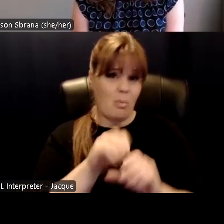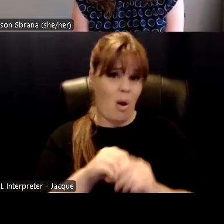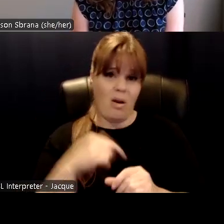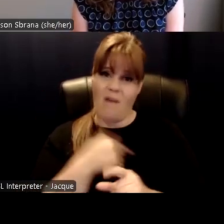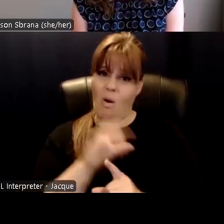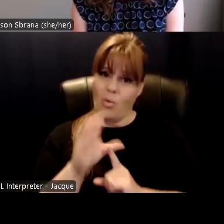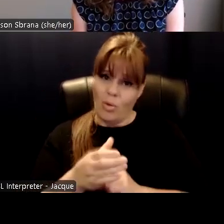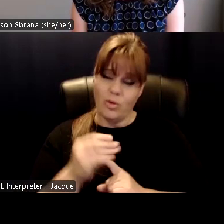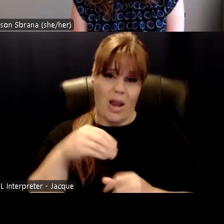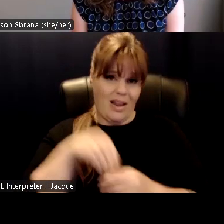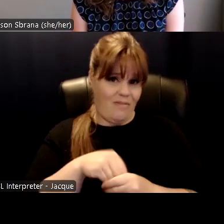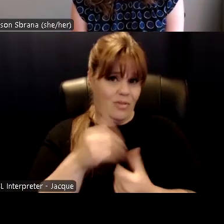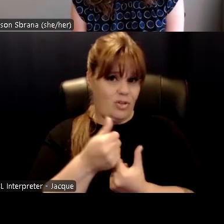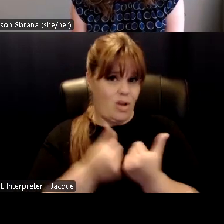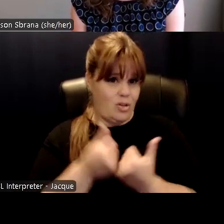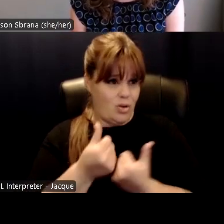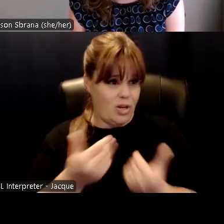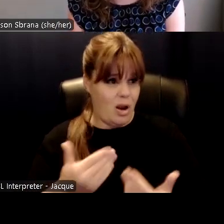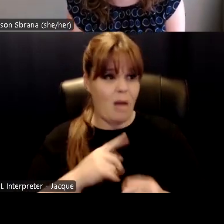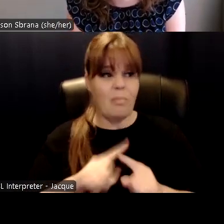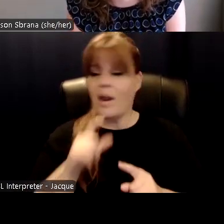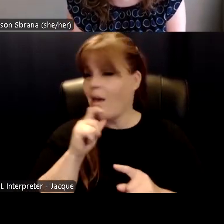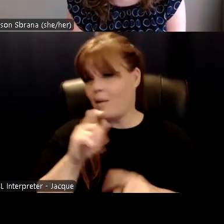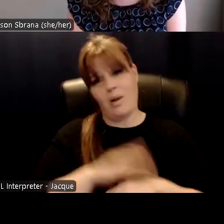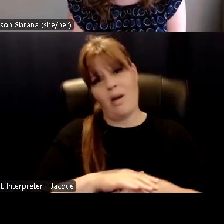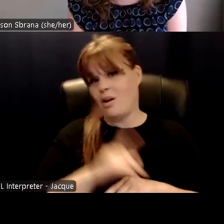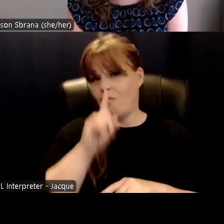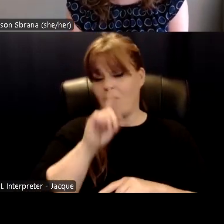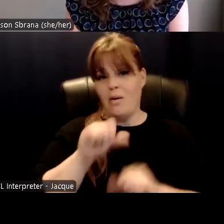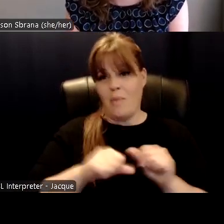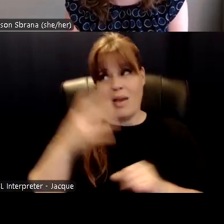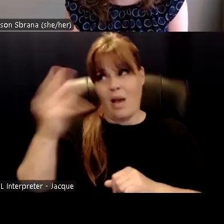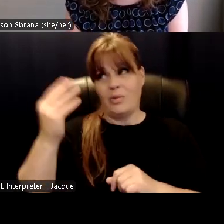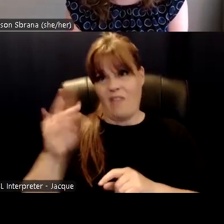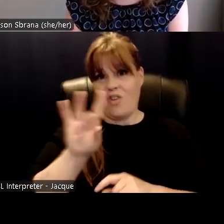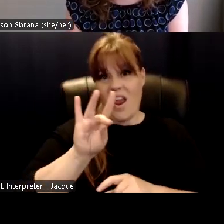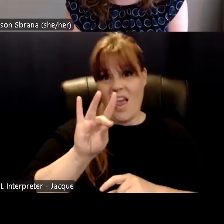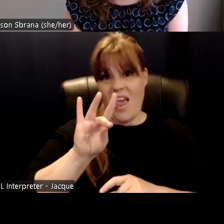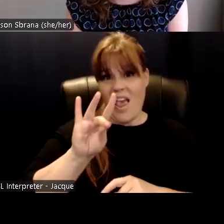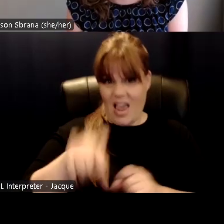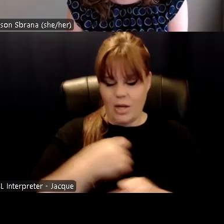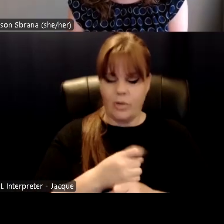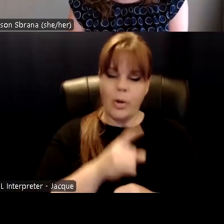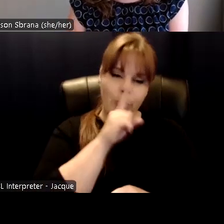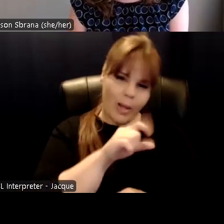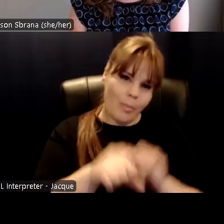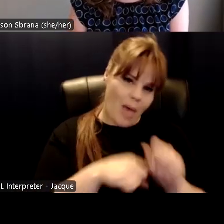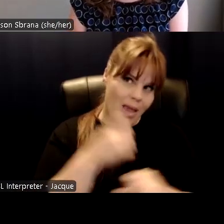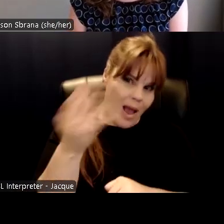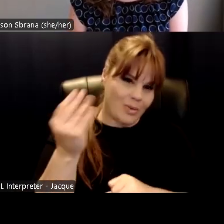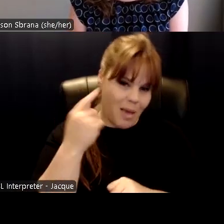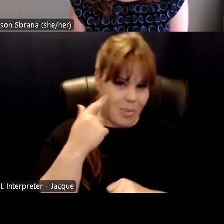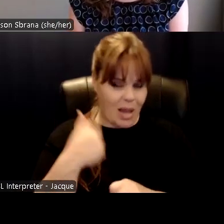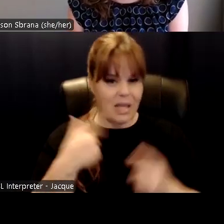on a real bike outside for 8 years since I got sick. I say a real bike outside because I tried